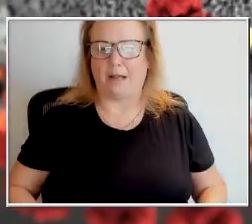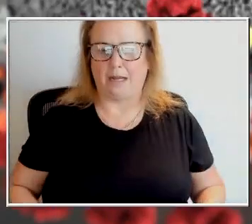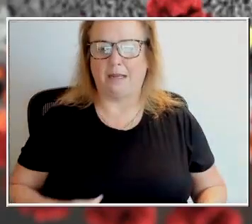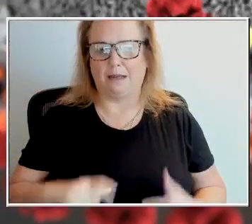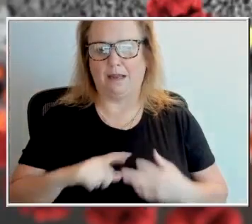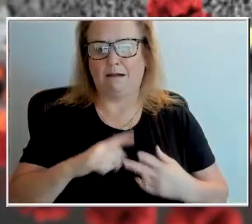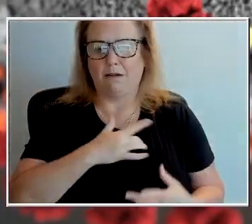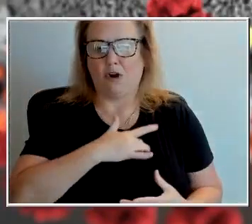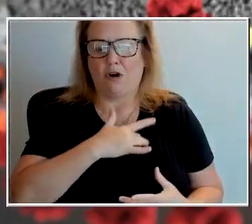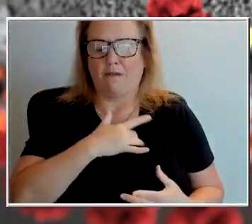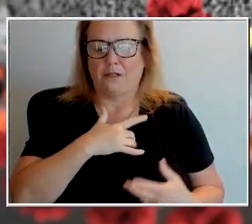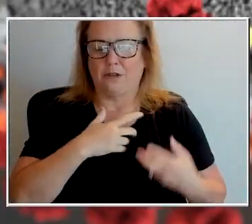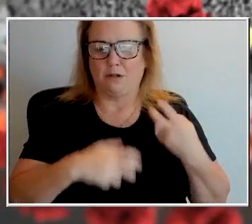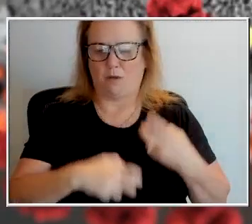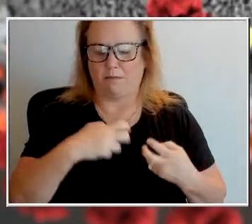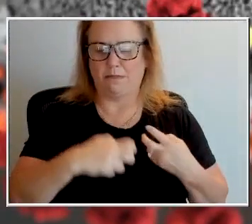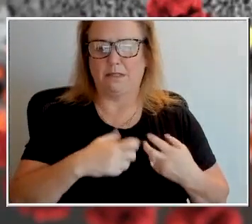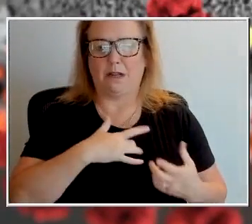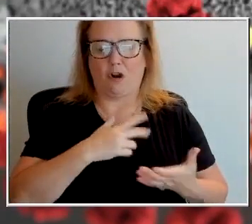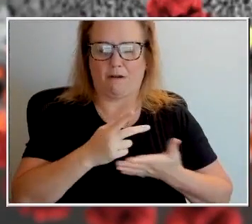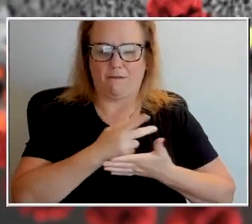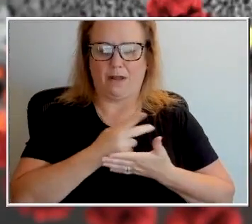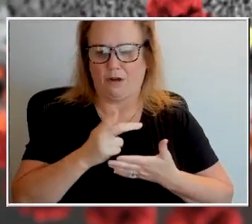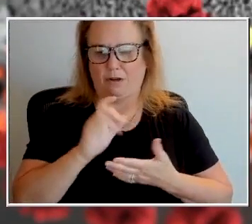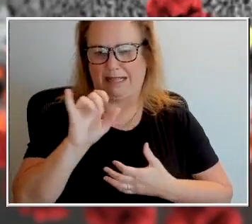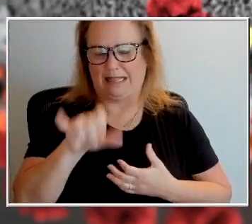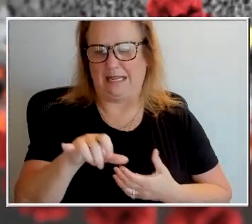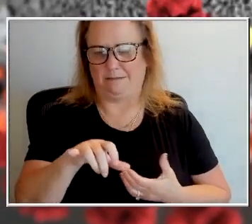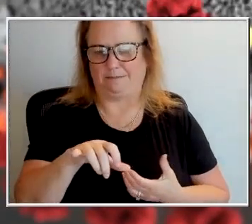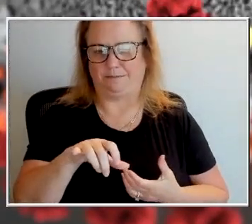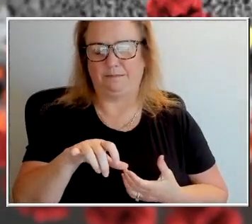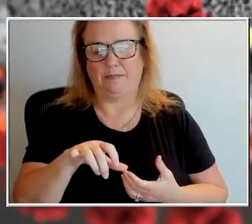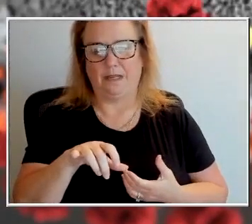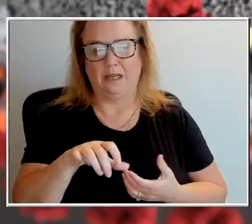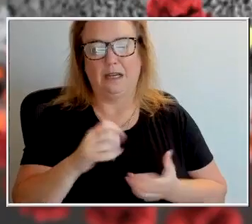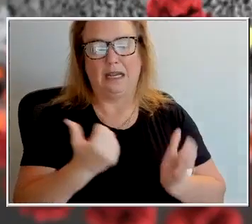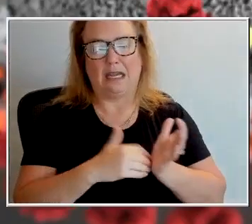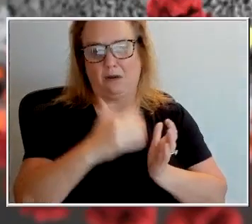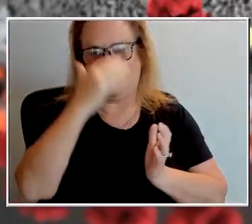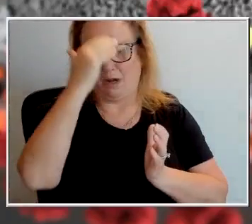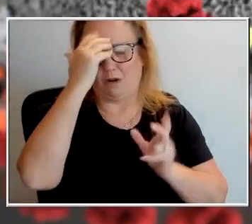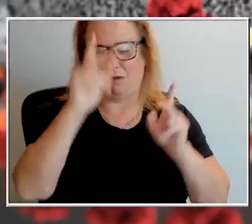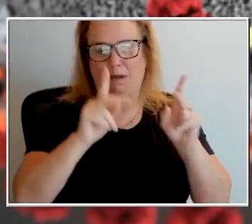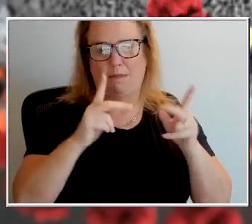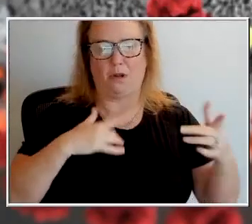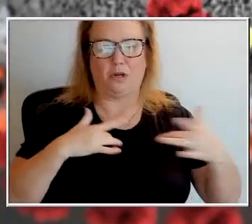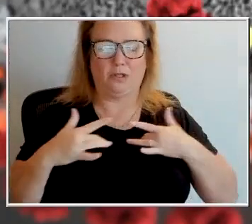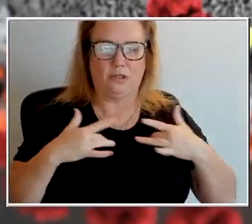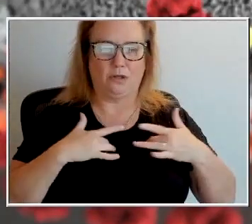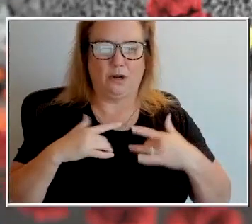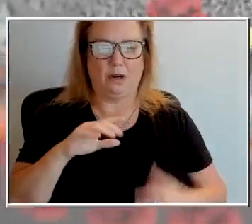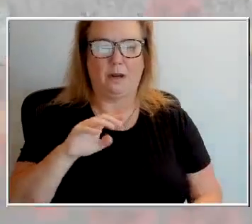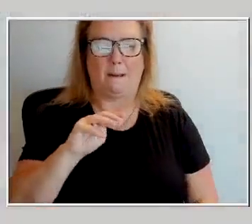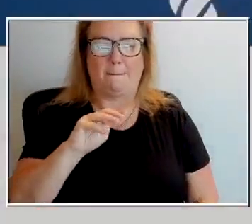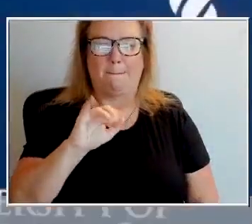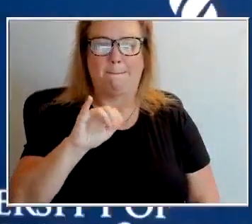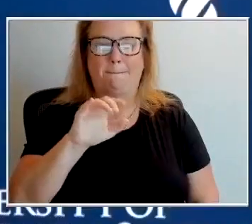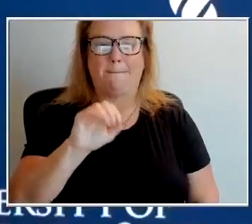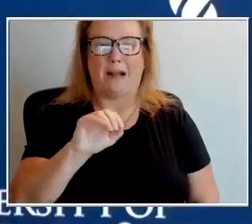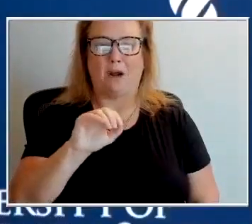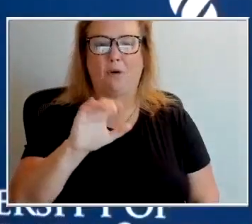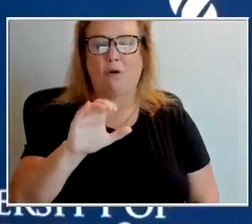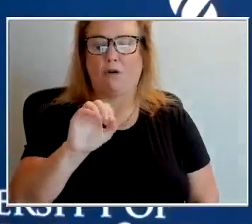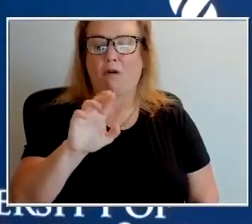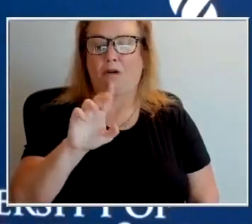complications like heart failure and things of that nature. And again, we know that people are concerned about the myocarditis that occurred in that